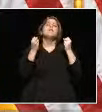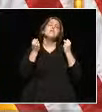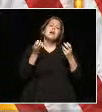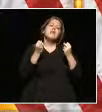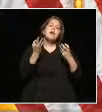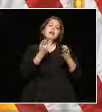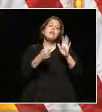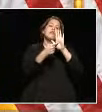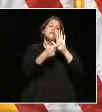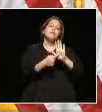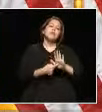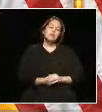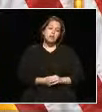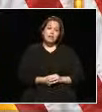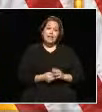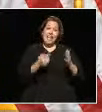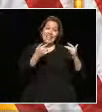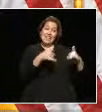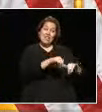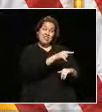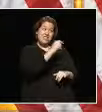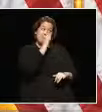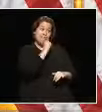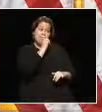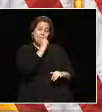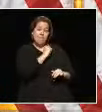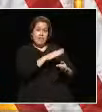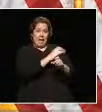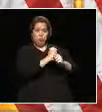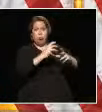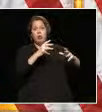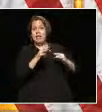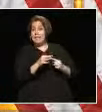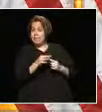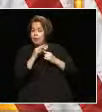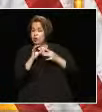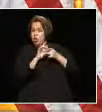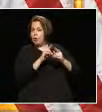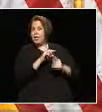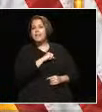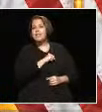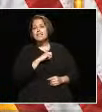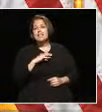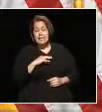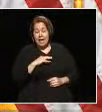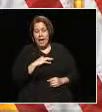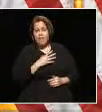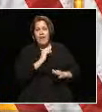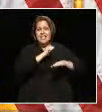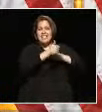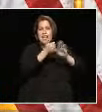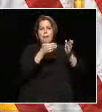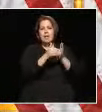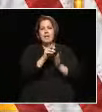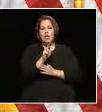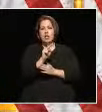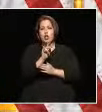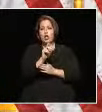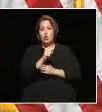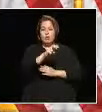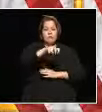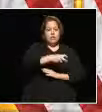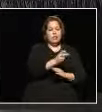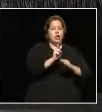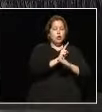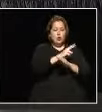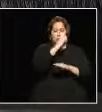indicators. And they're still dealing with the aftermath of the surge, especially when it comes to staffing and resetting up the units that they had. And I'll